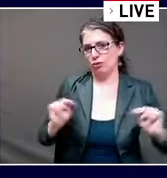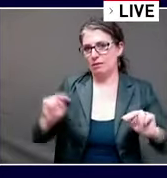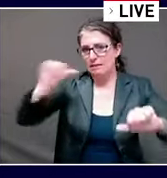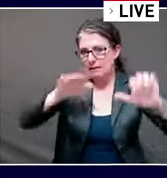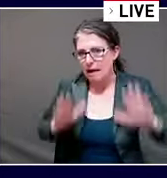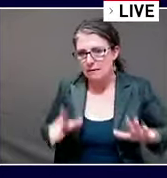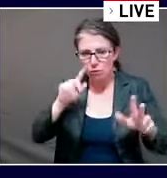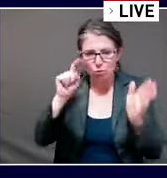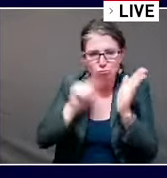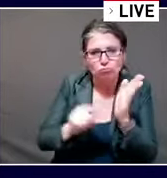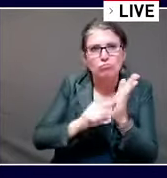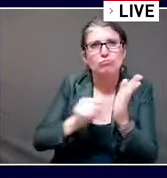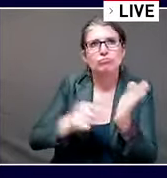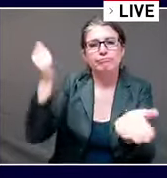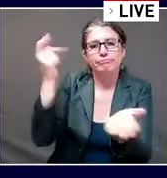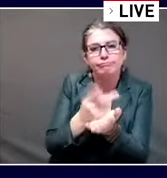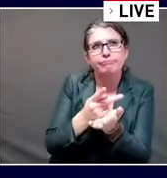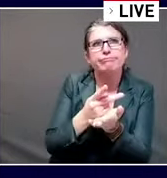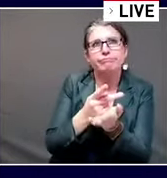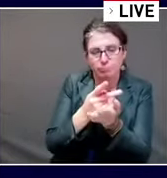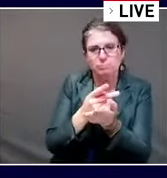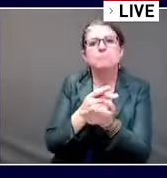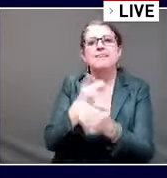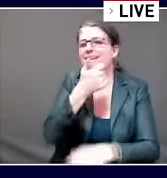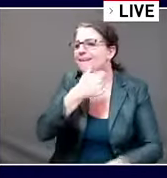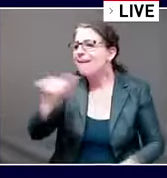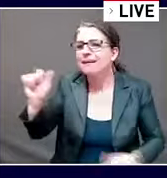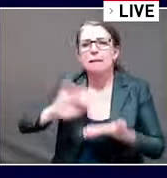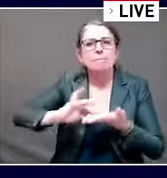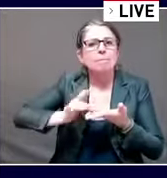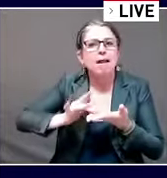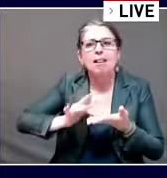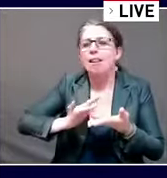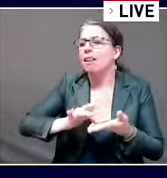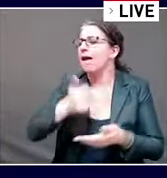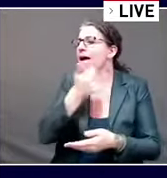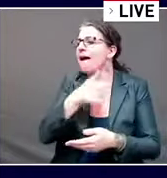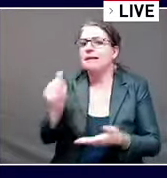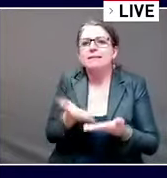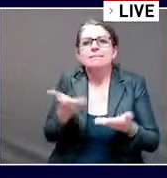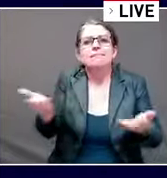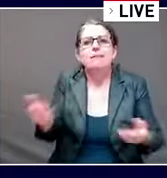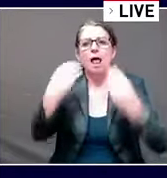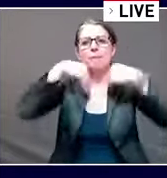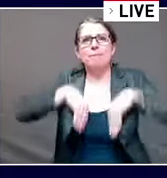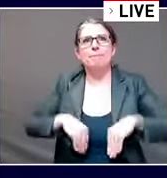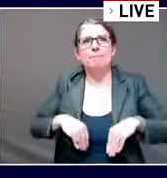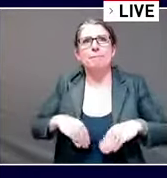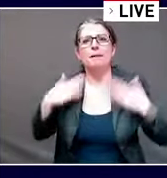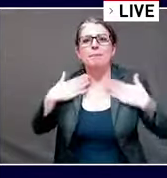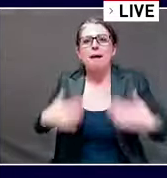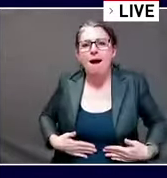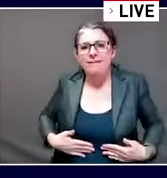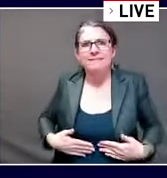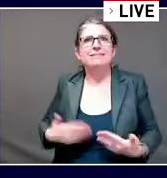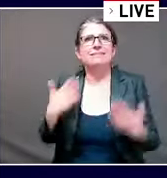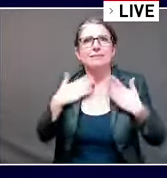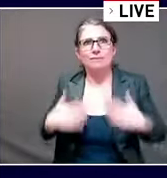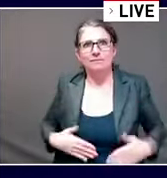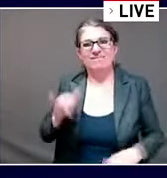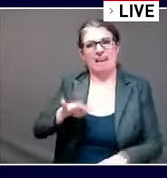and the cons of any product, specifically vaccines. And what they do is they don't rely on the data from the